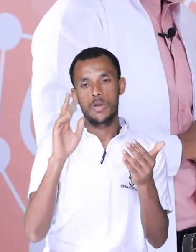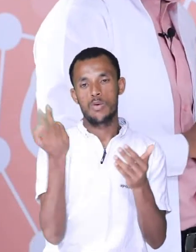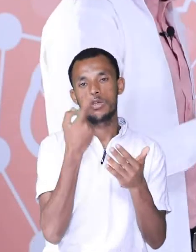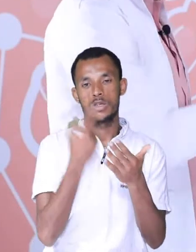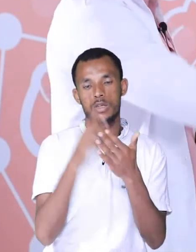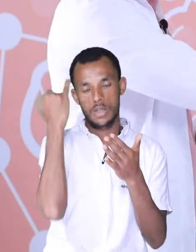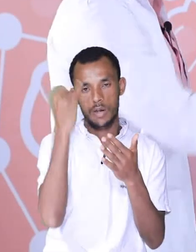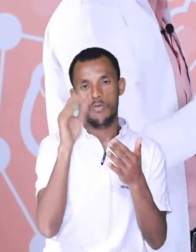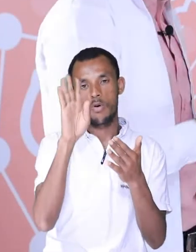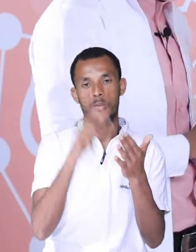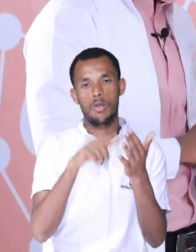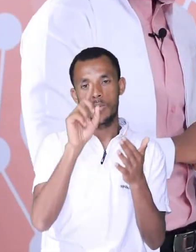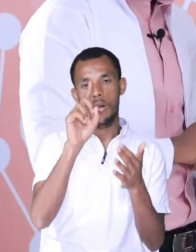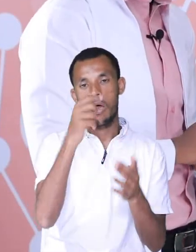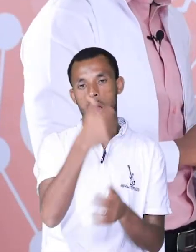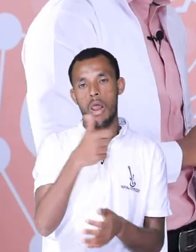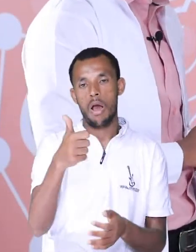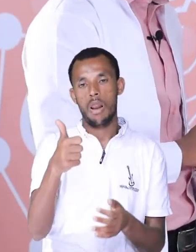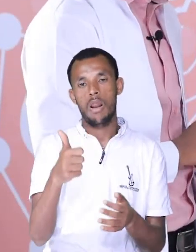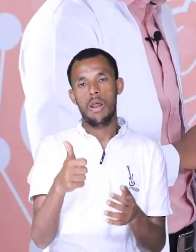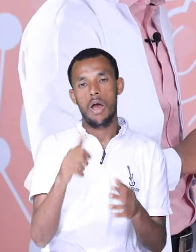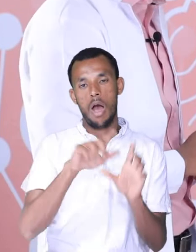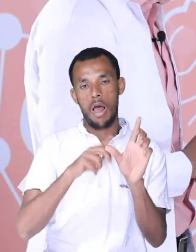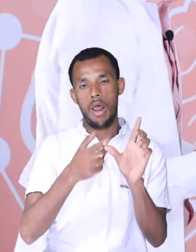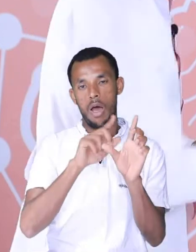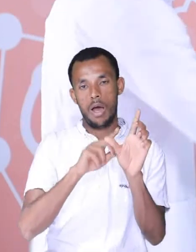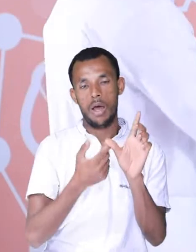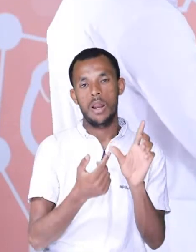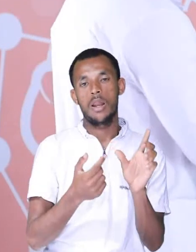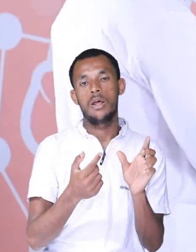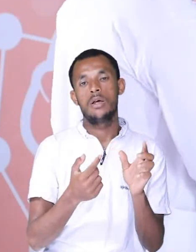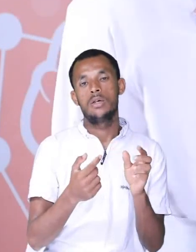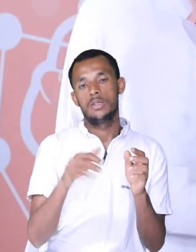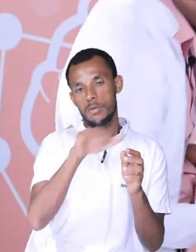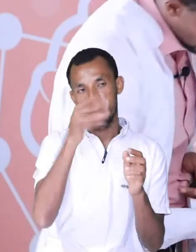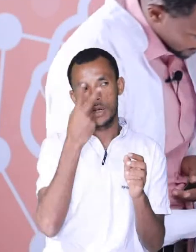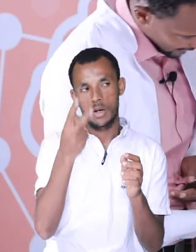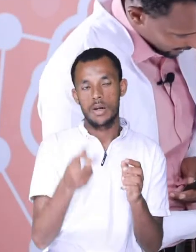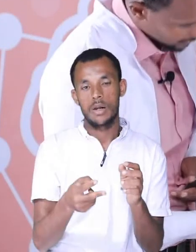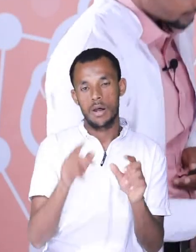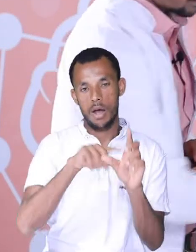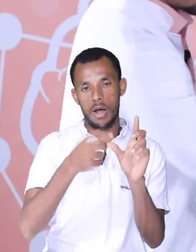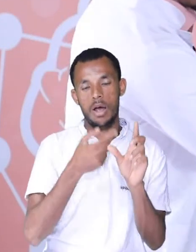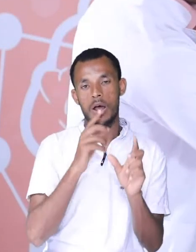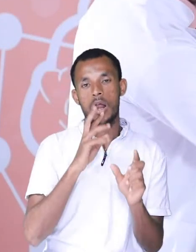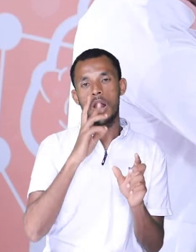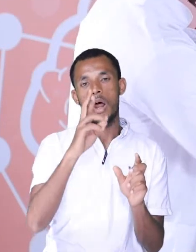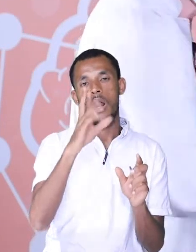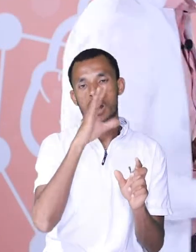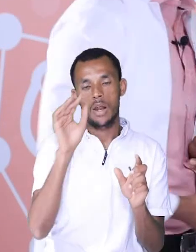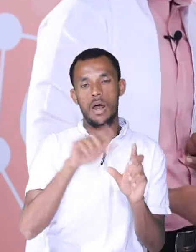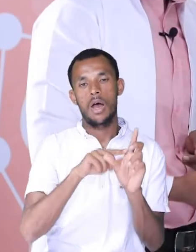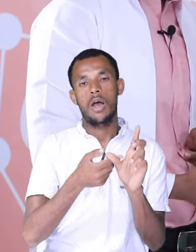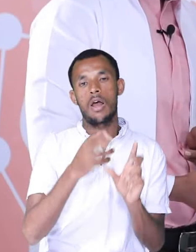theorem 4.1, that is angle similarity, it says, let's say, angle R and angle